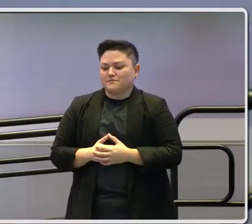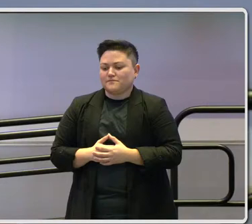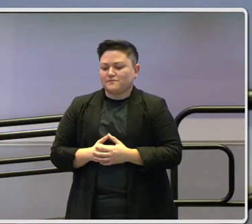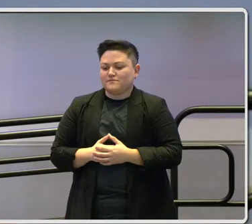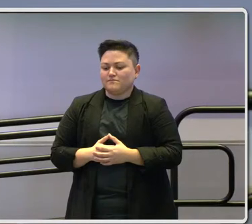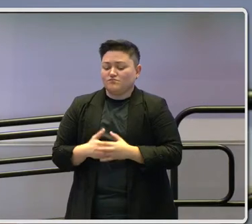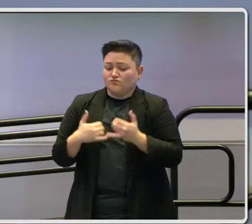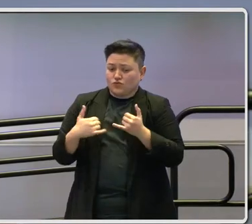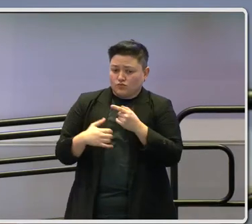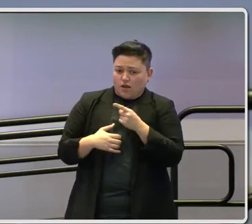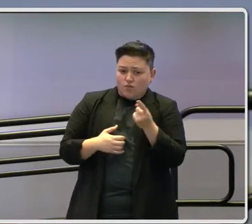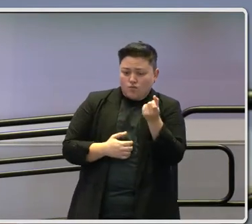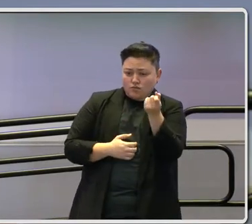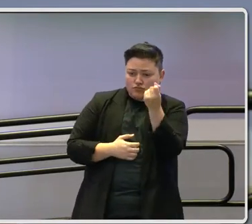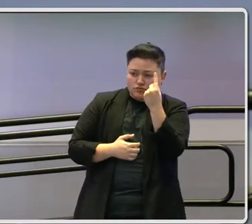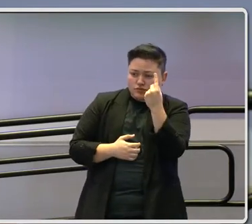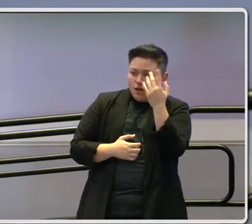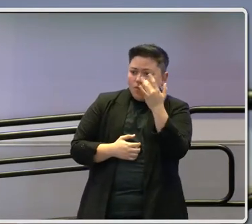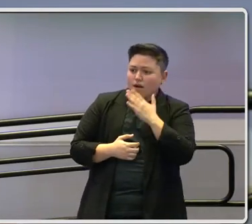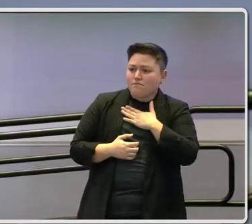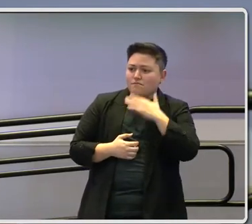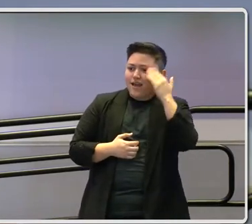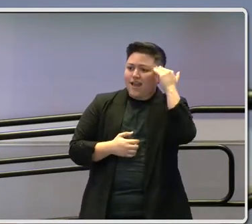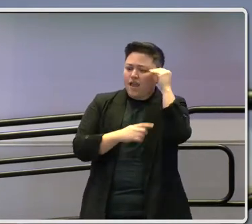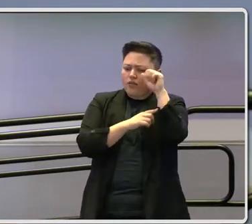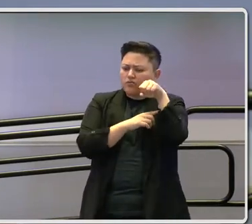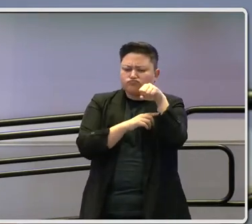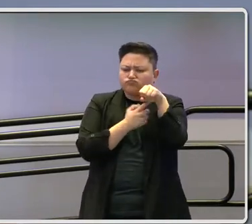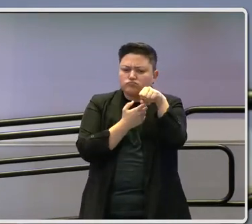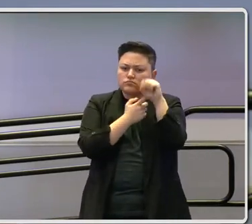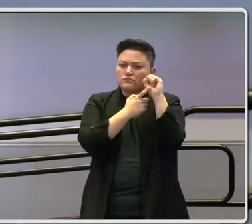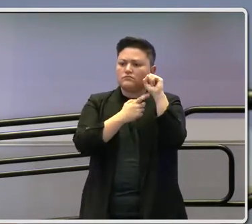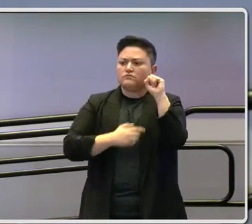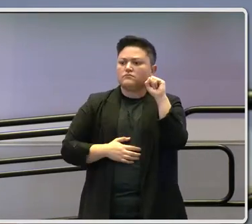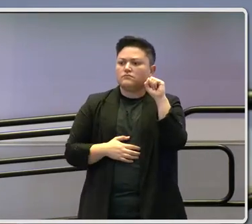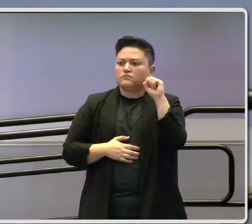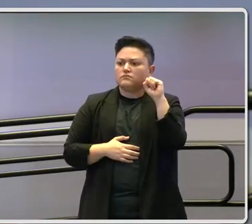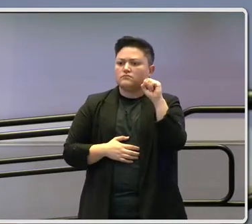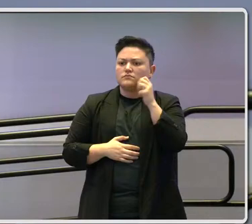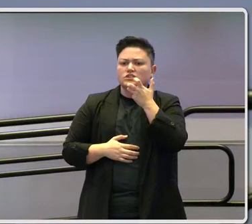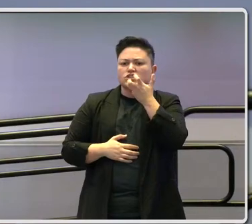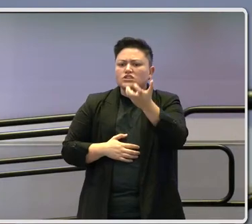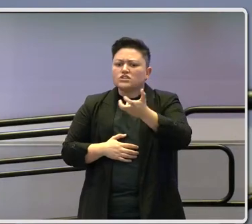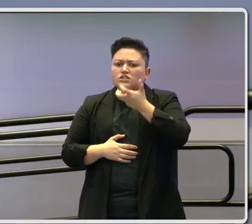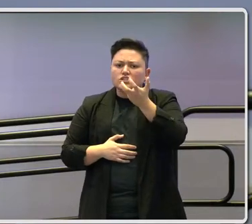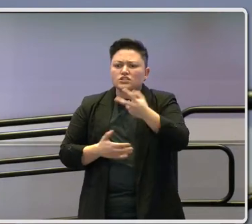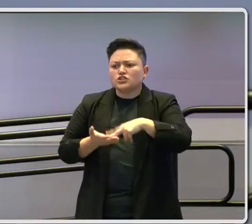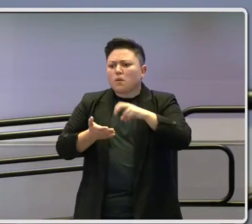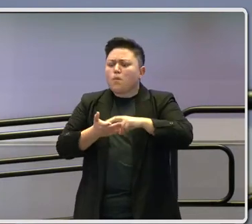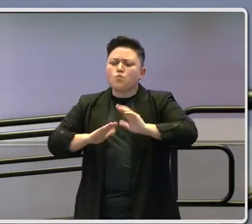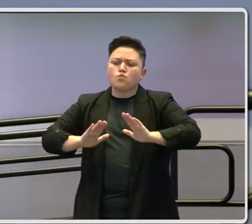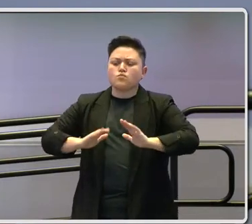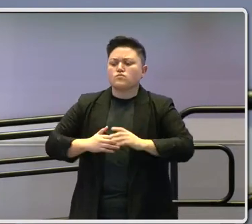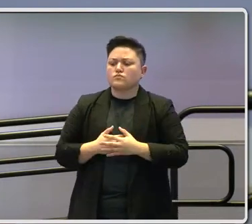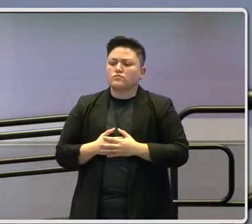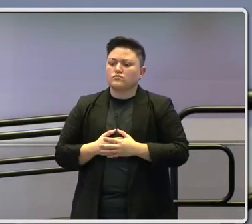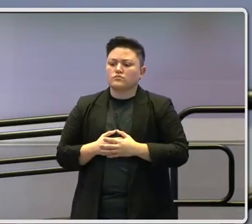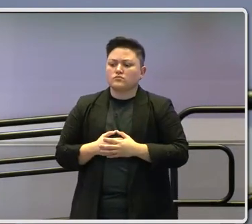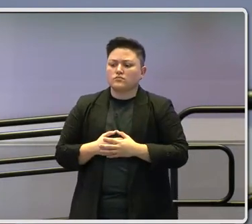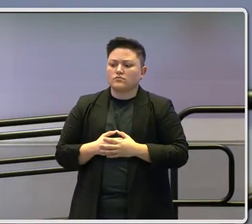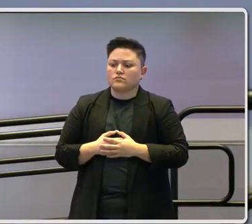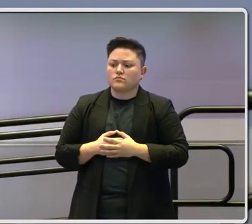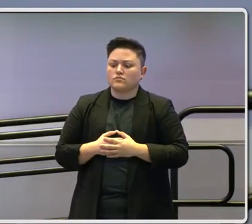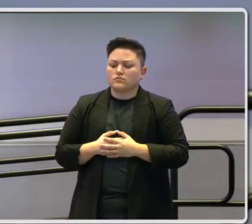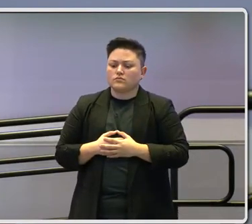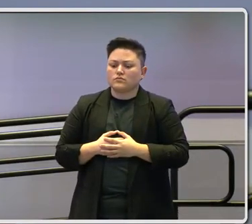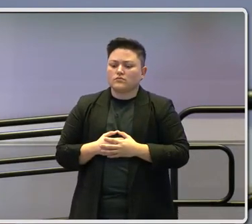Now you understand why my head is not bowed. I do not shout or jump about